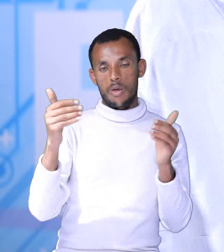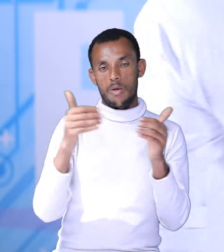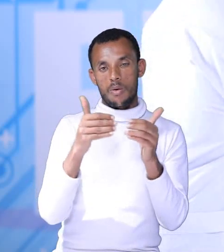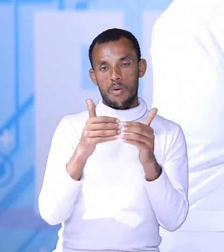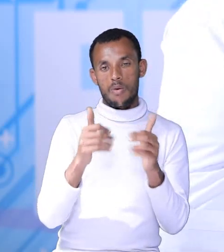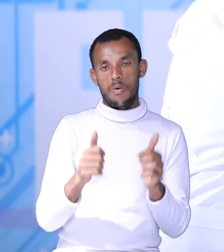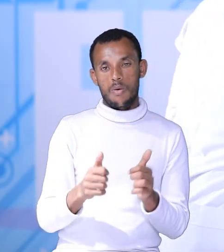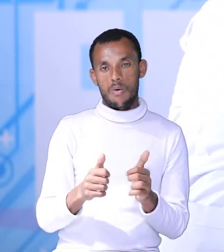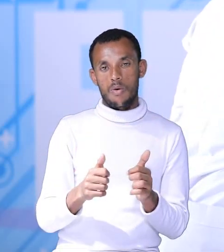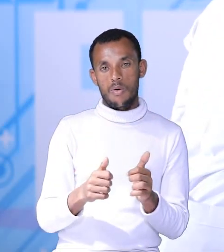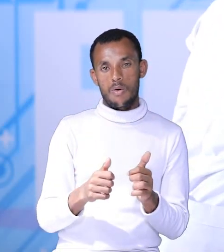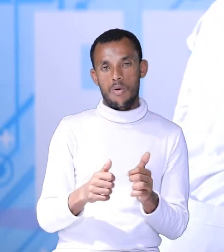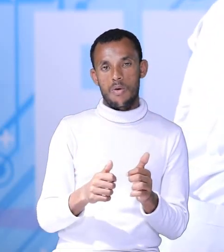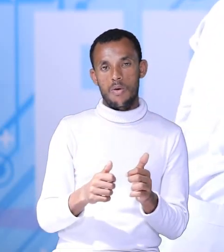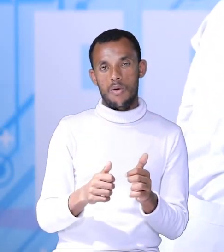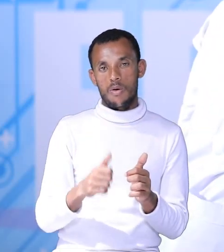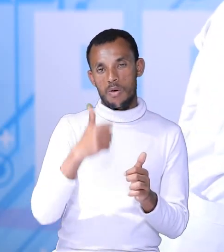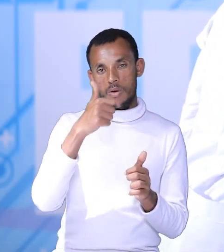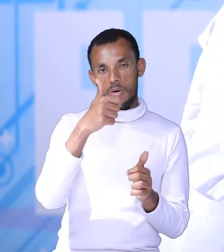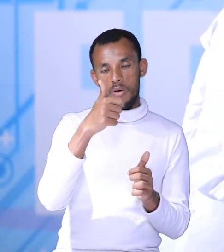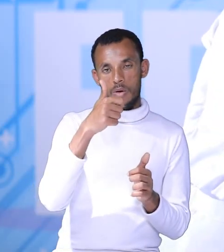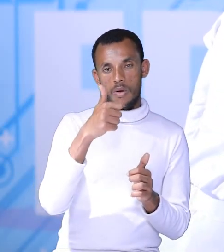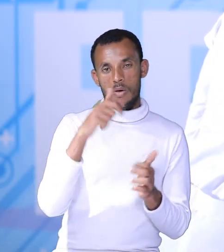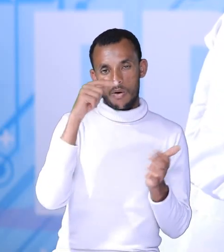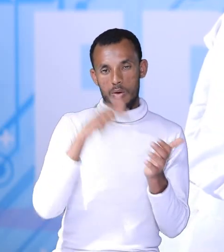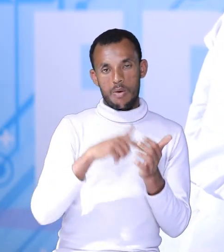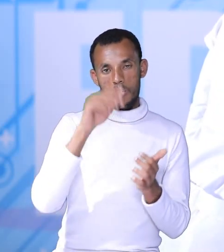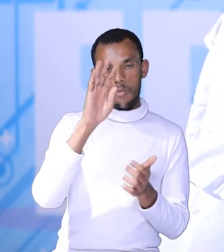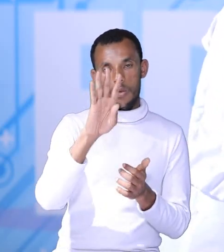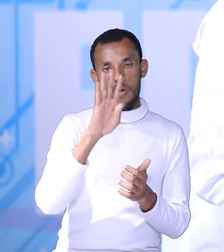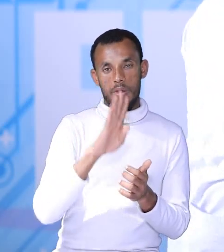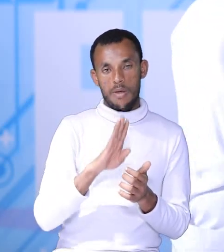this. It has a dot b